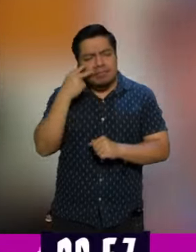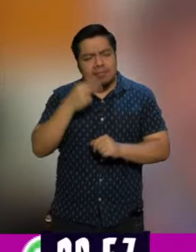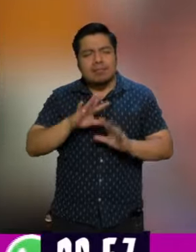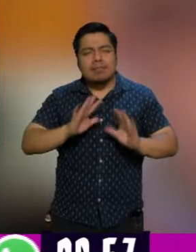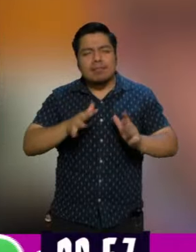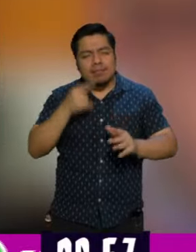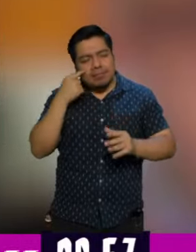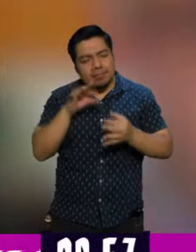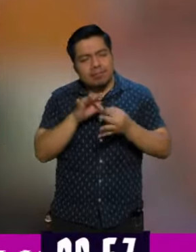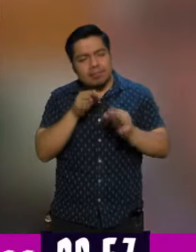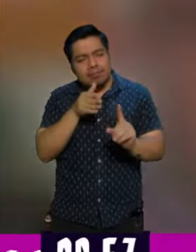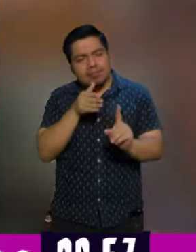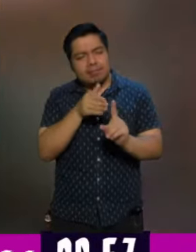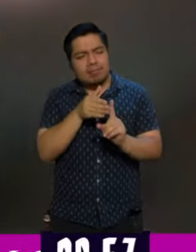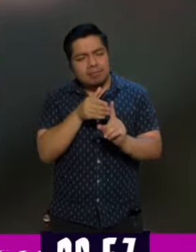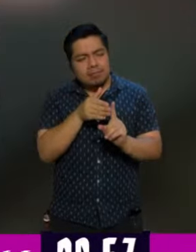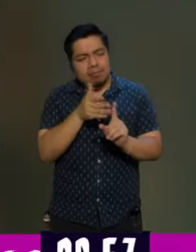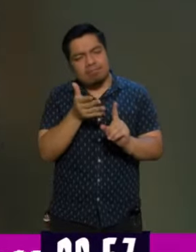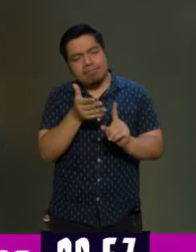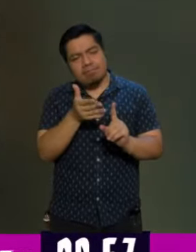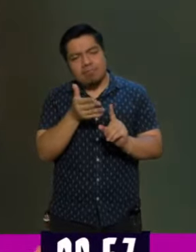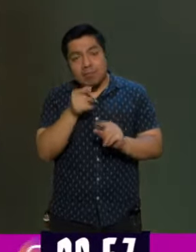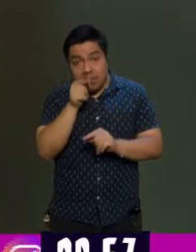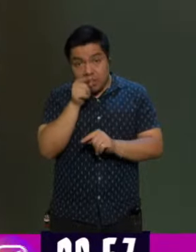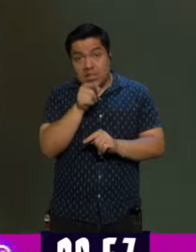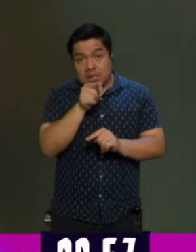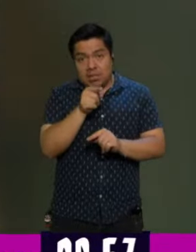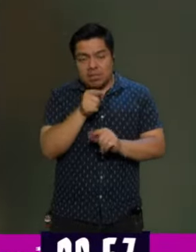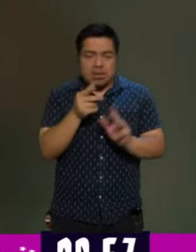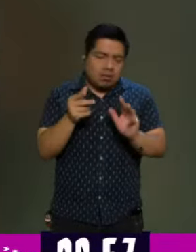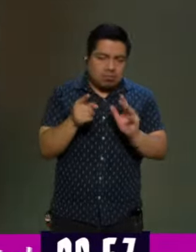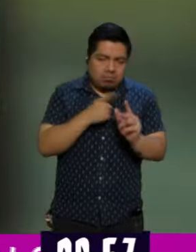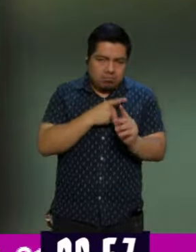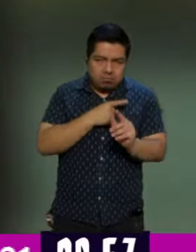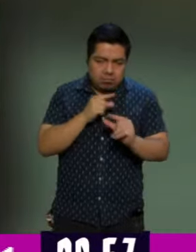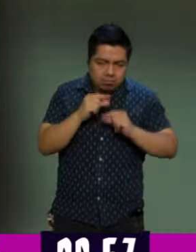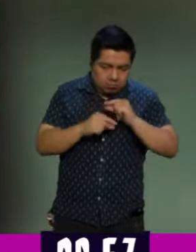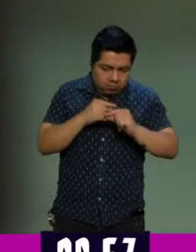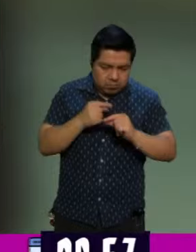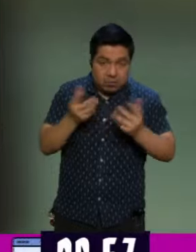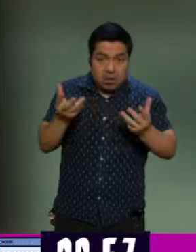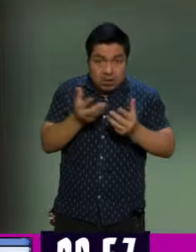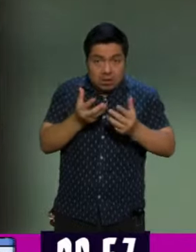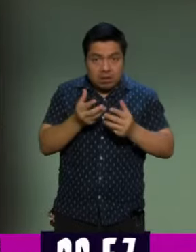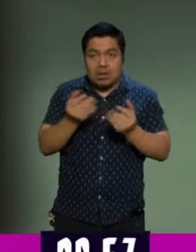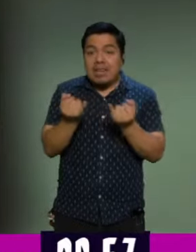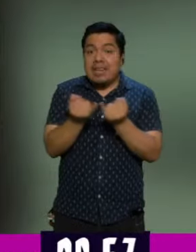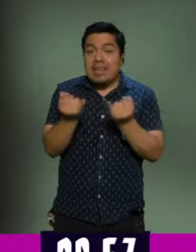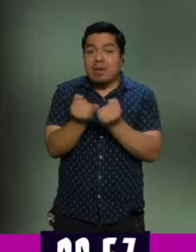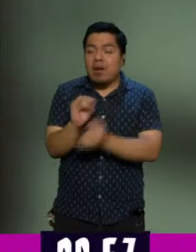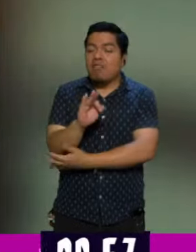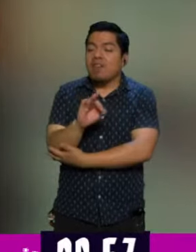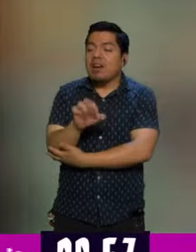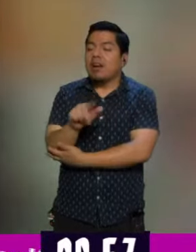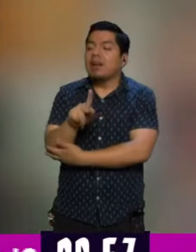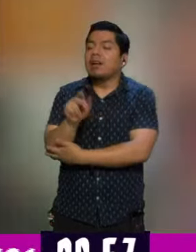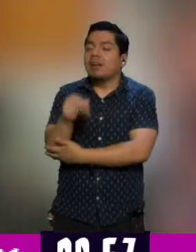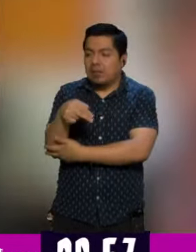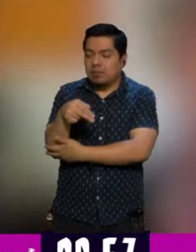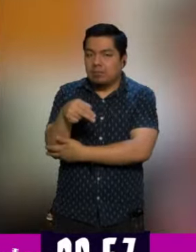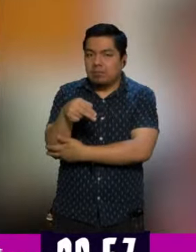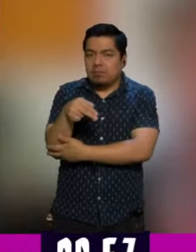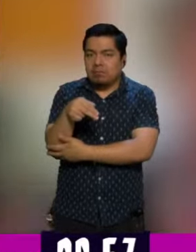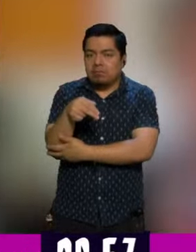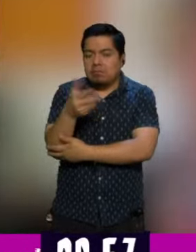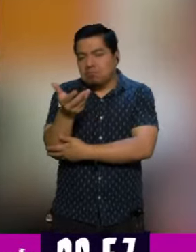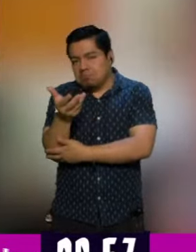Kominsky method, and you not only acted but also produced as in Franklin. What asked